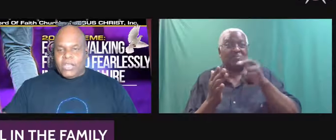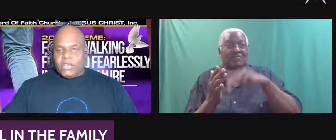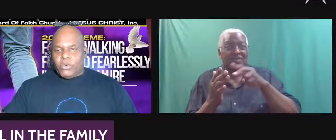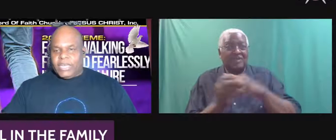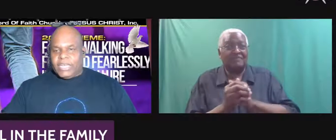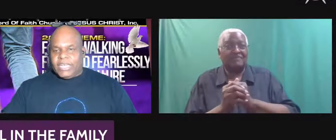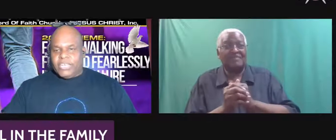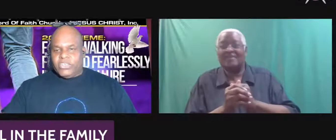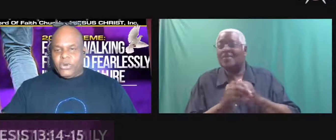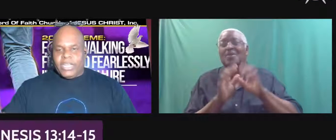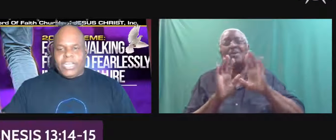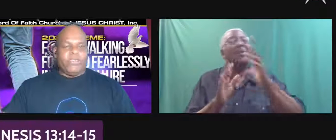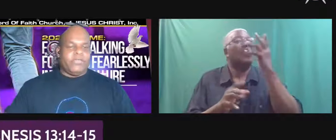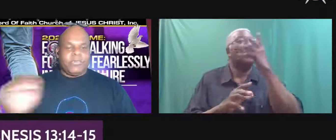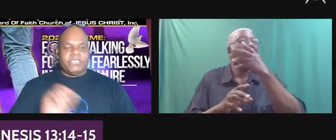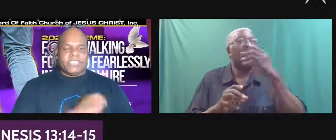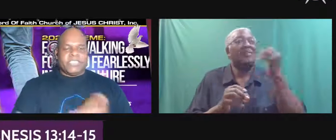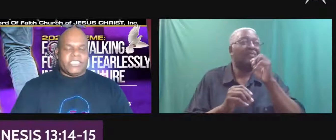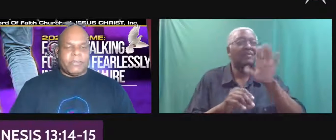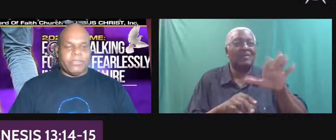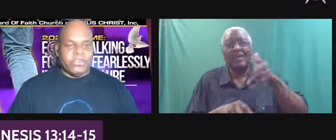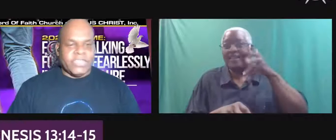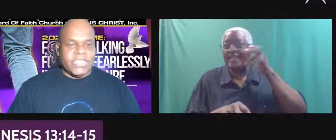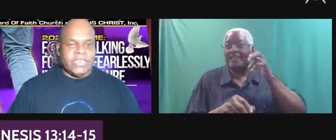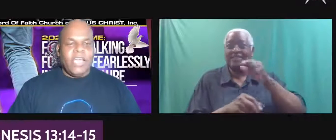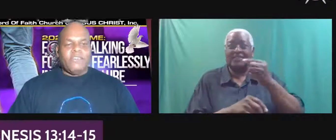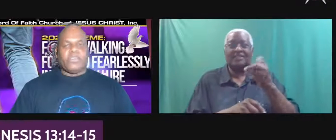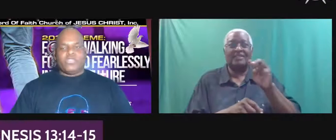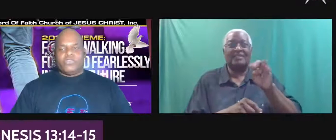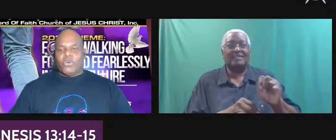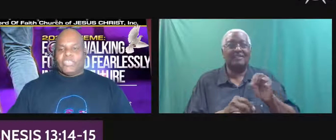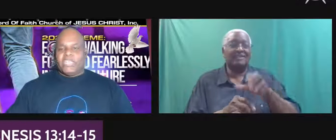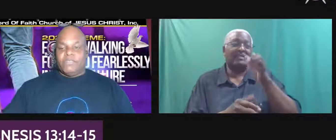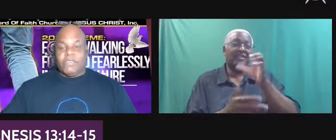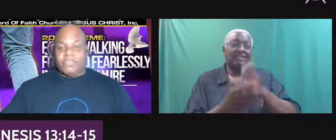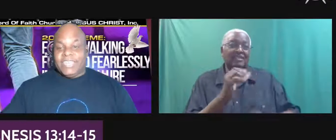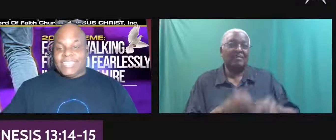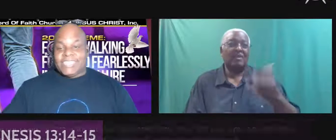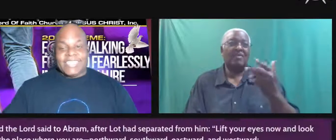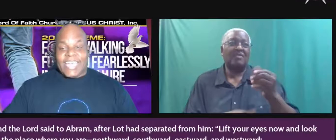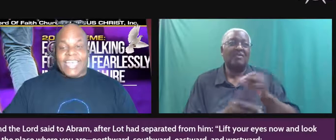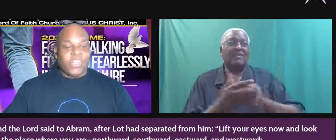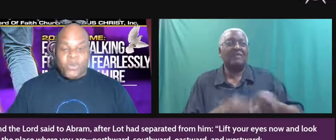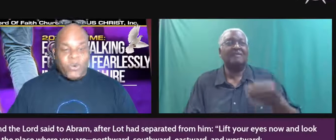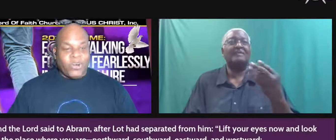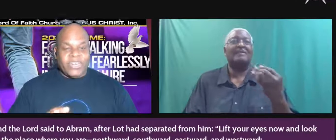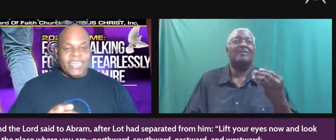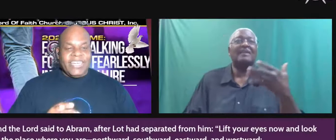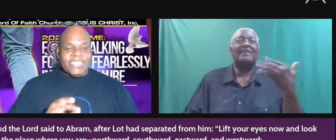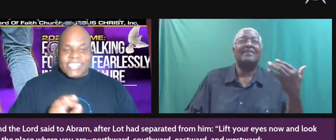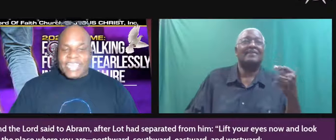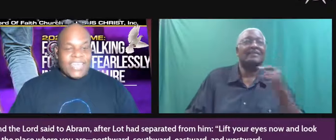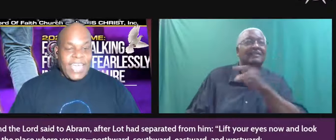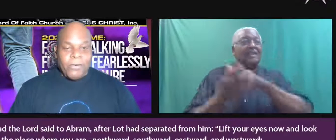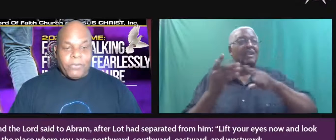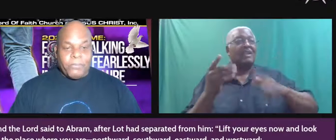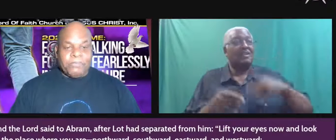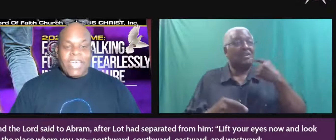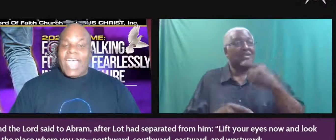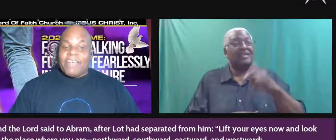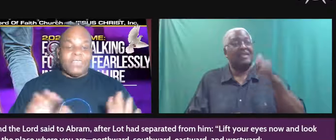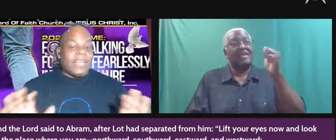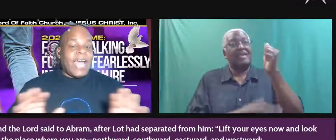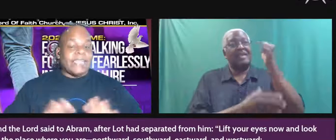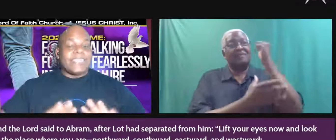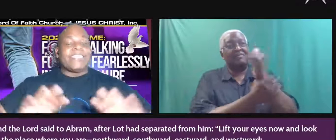so eloquently in your hearing from Genesis chapter 13, verses 14 and 15, it says, and the Lord said to